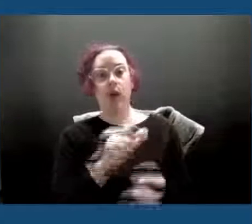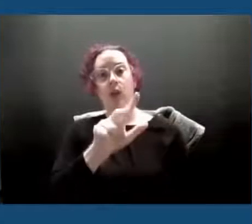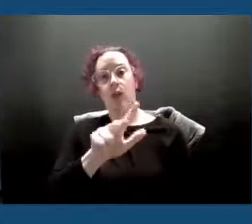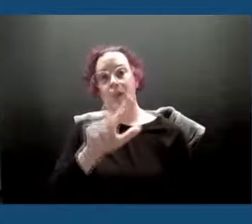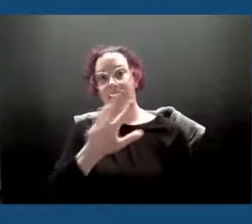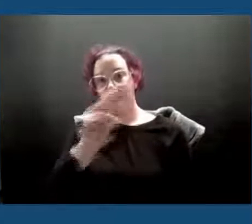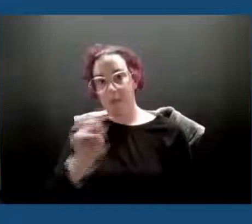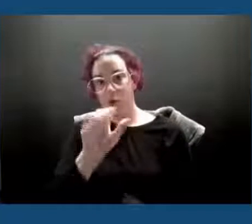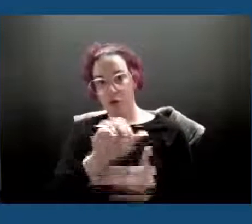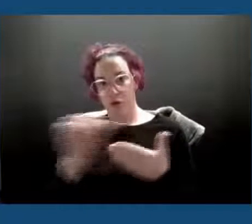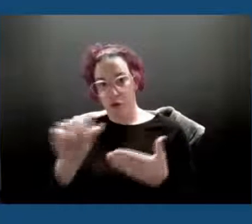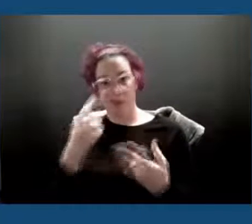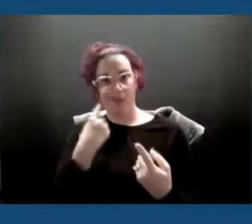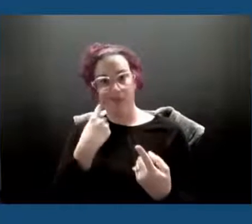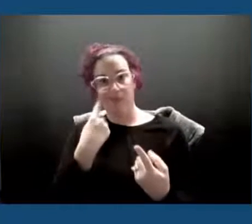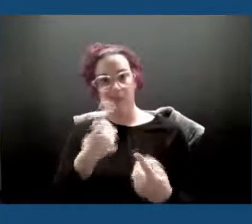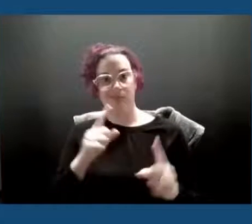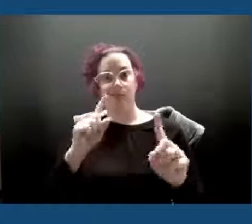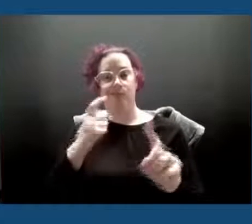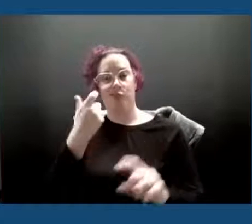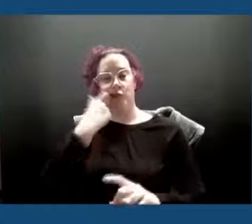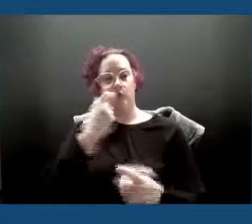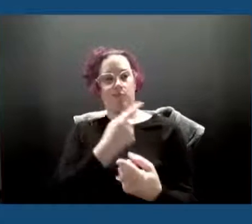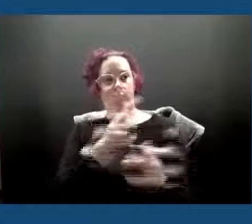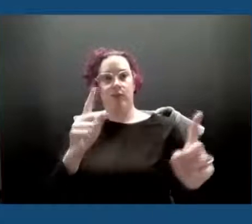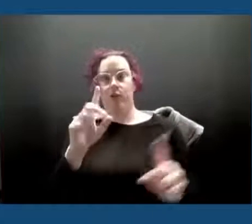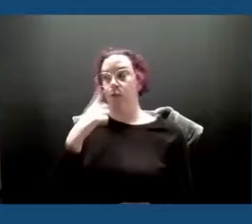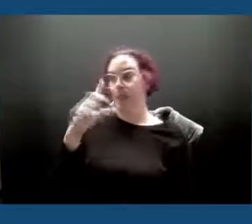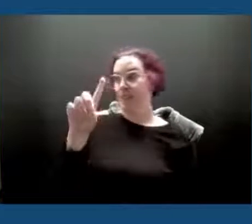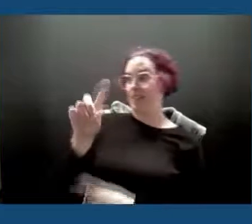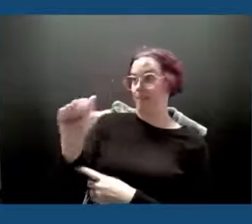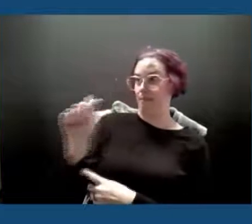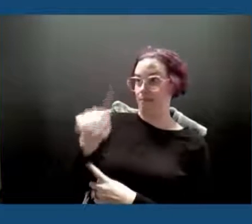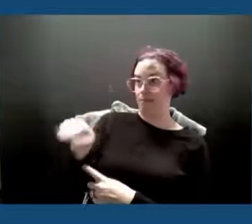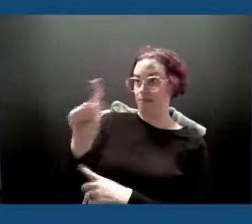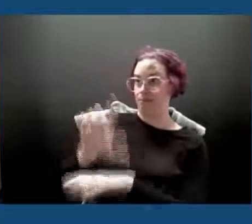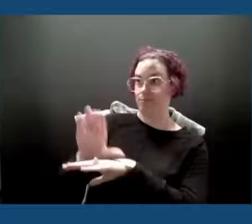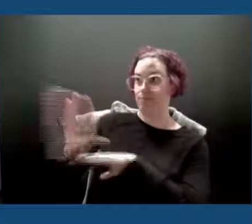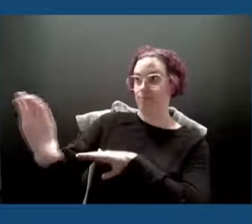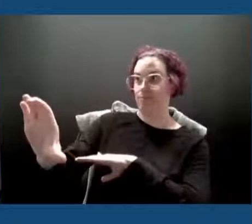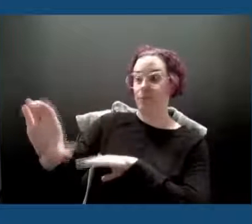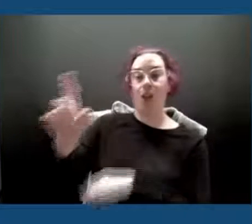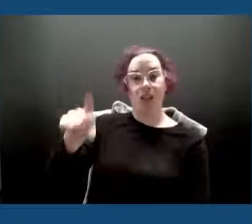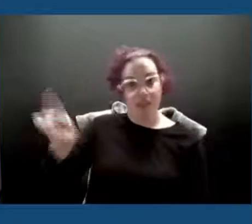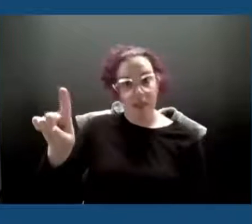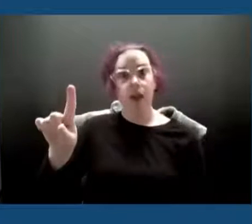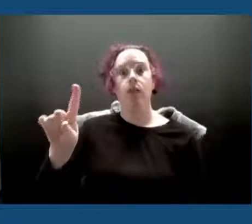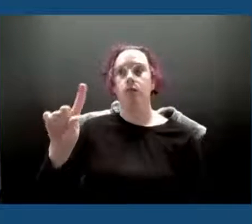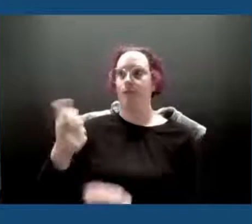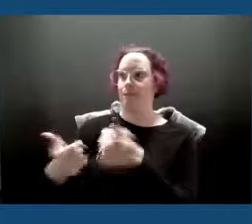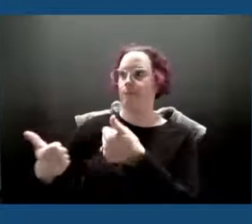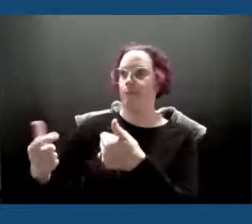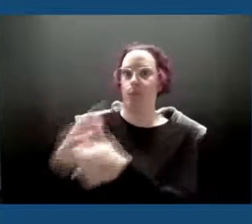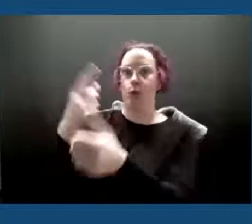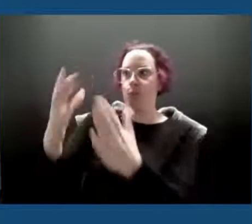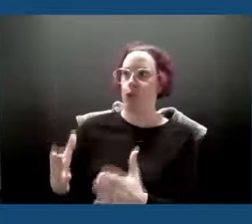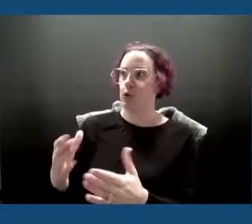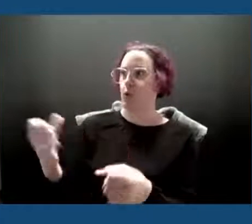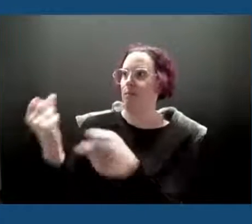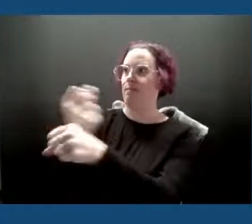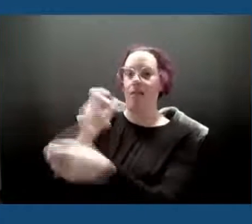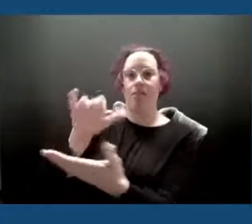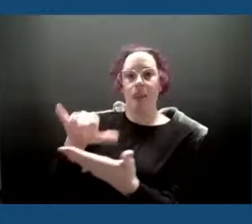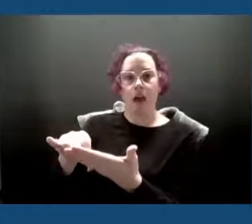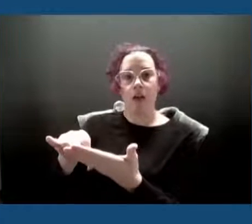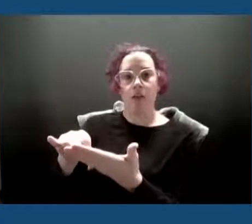to go out to our district attorneys. They are the ones on the front line to fight domestic violence, the largest investment of its kind